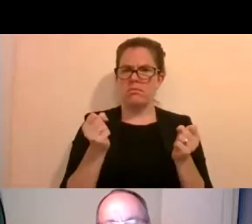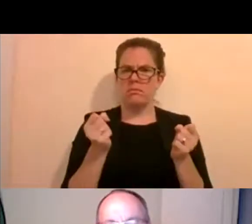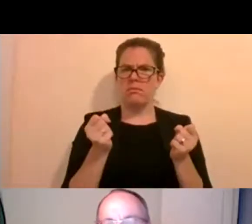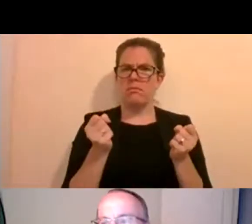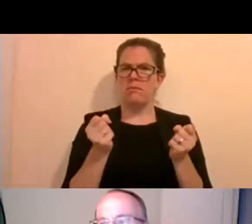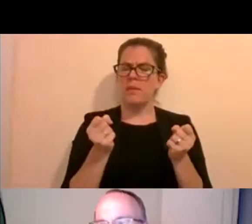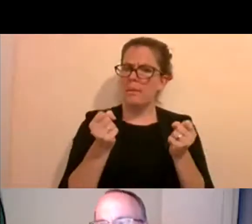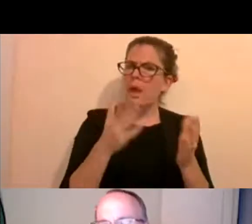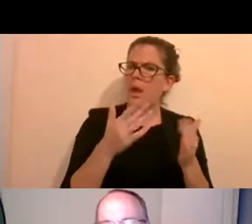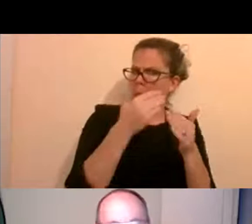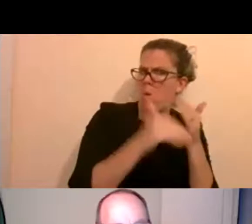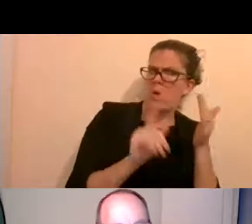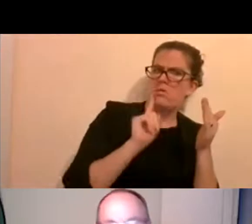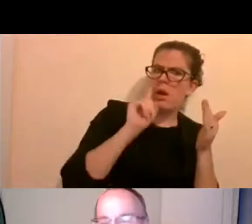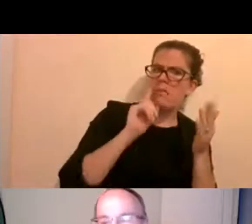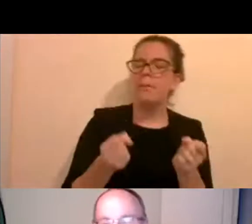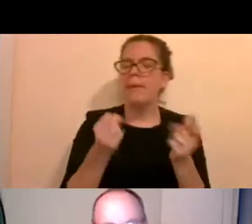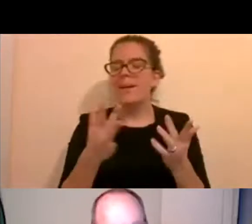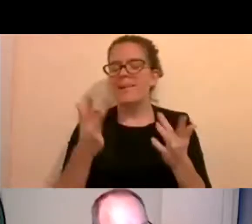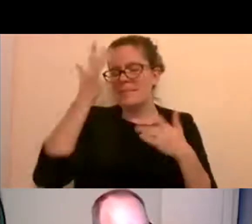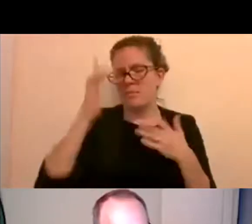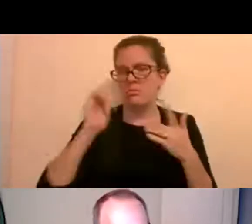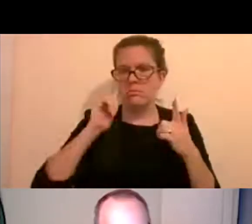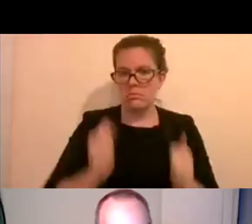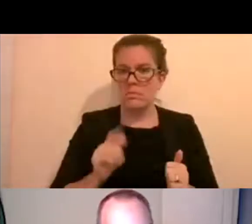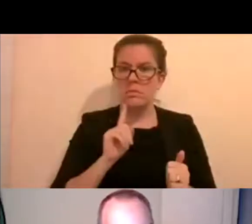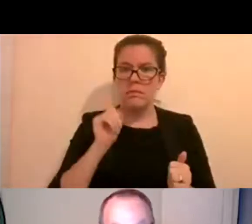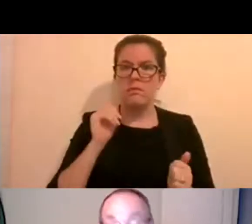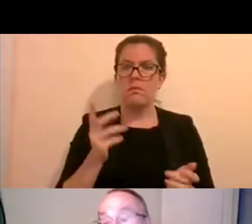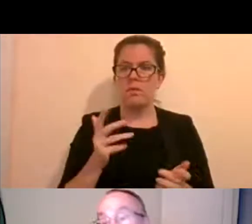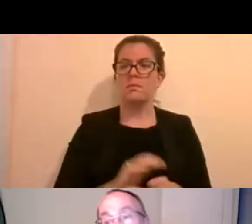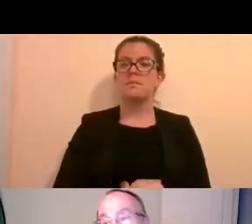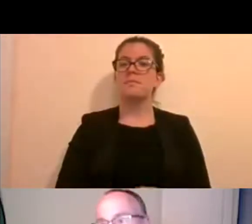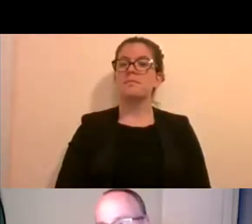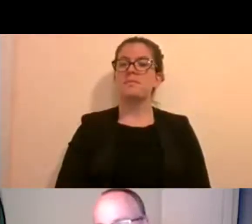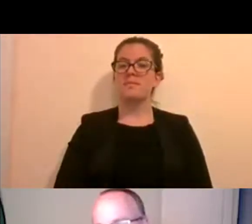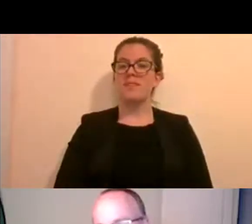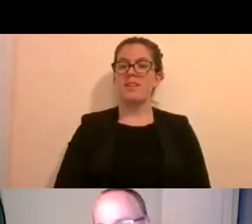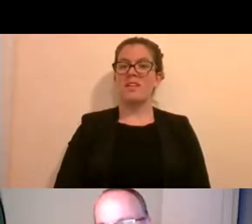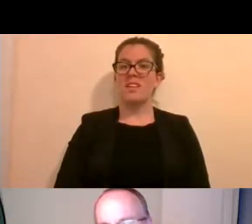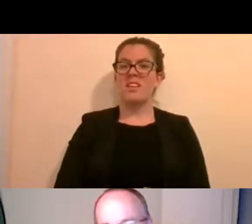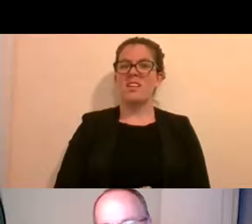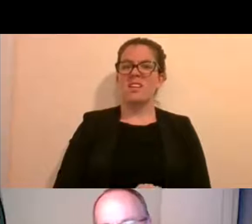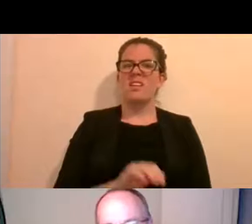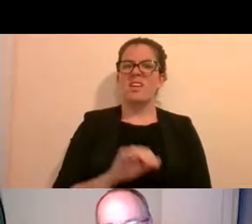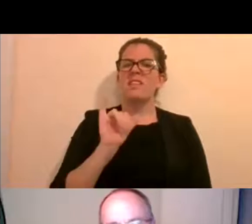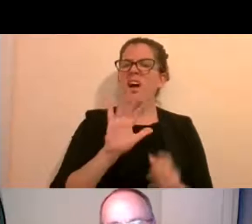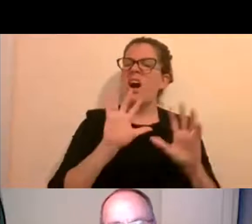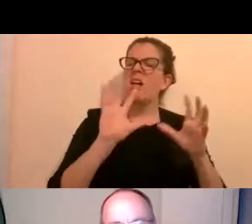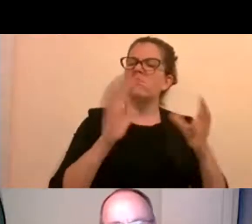other baby boomers, like my age group, they have a huge impact on what